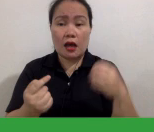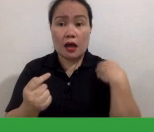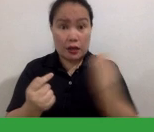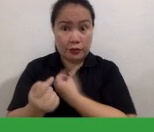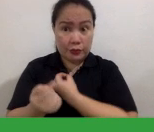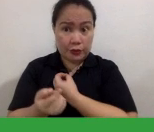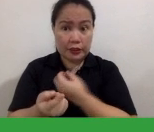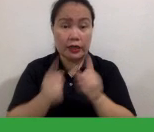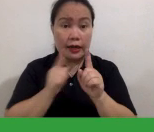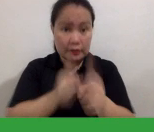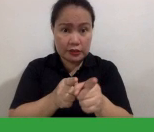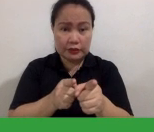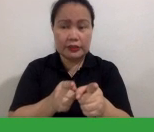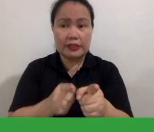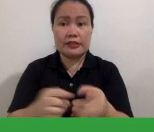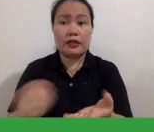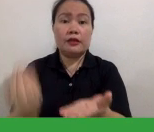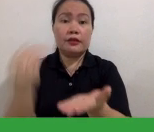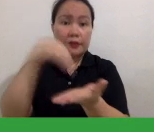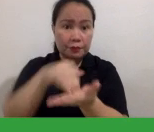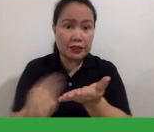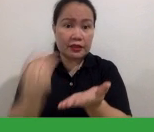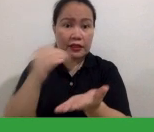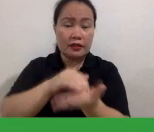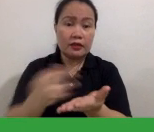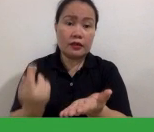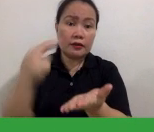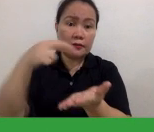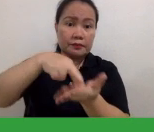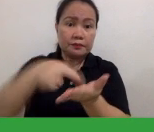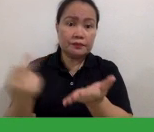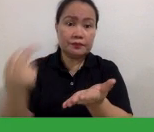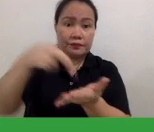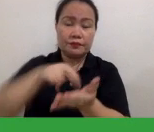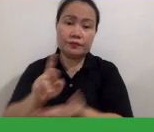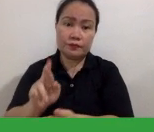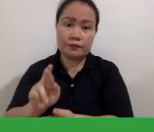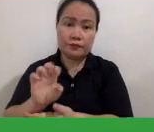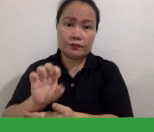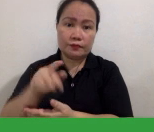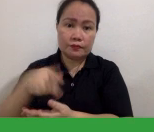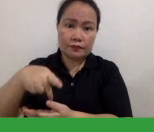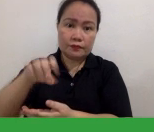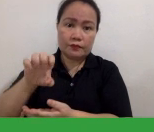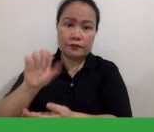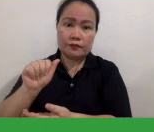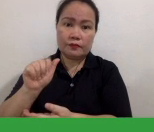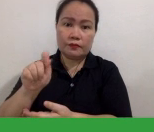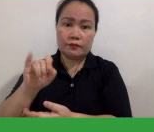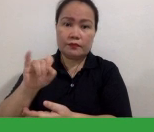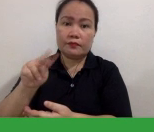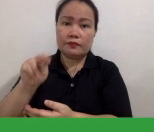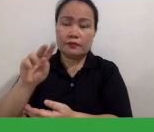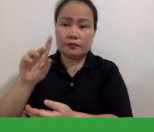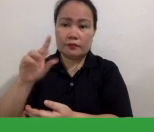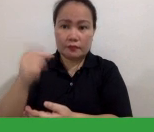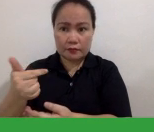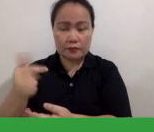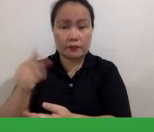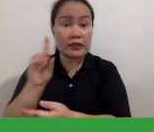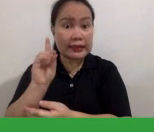the quotient, our quotient is a repeating decimal. So pwede